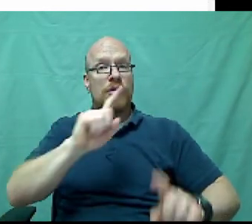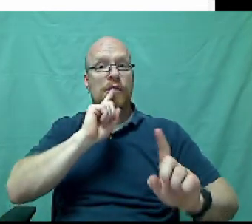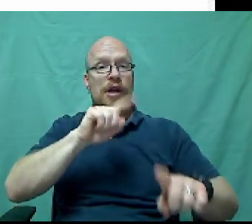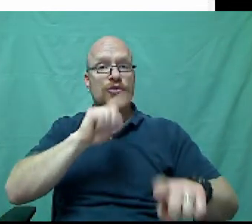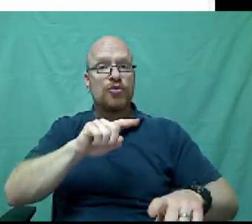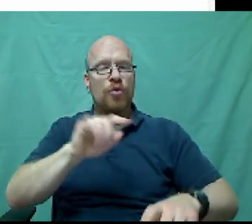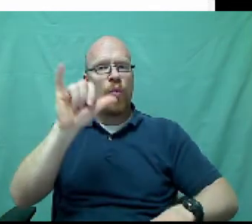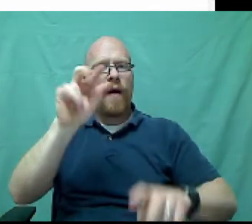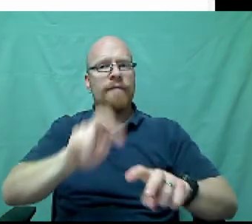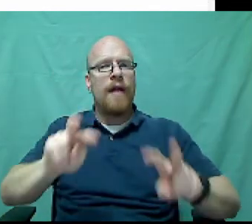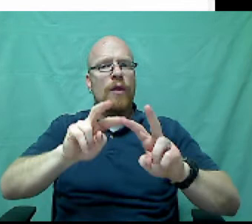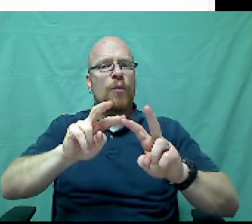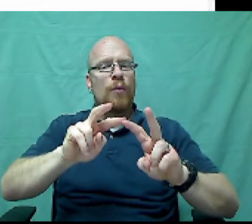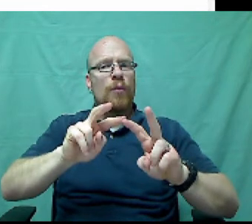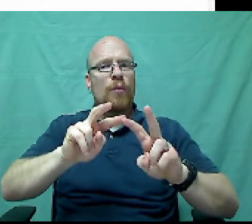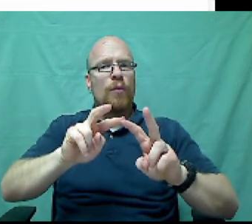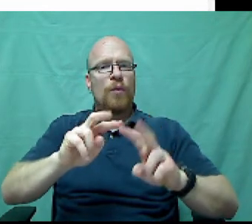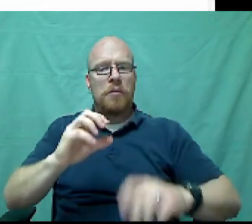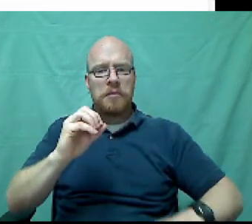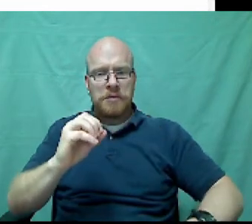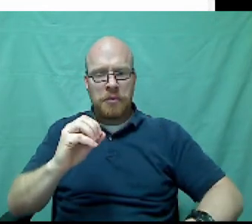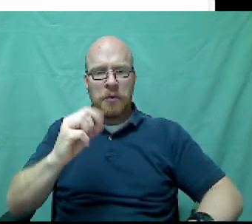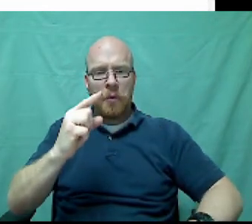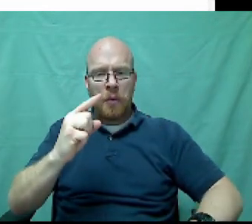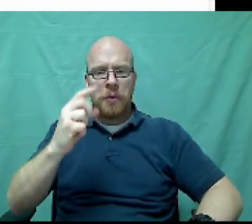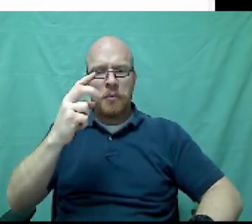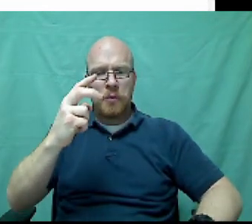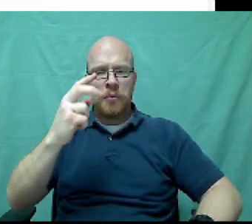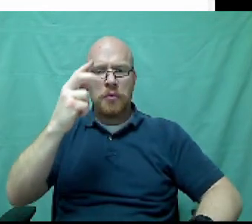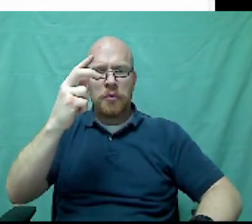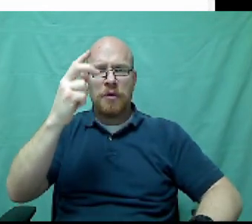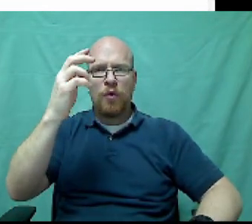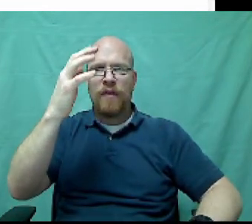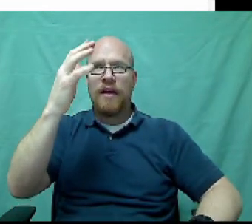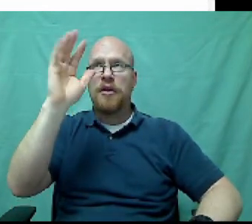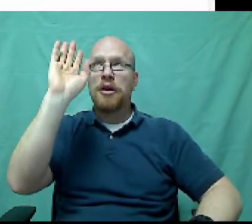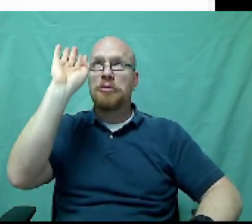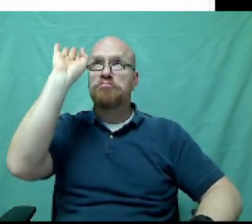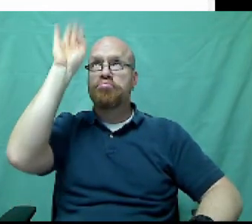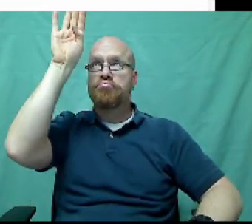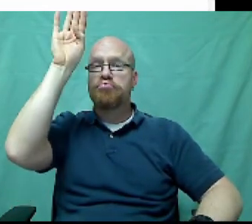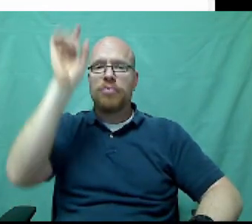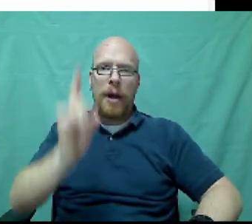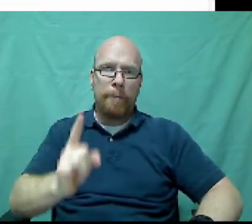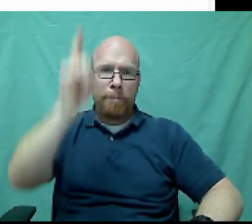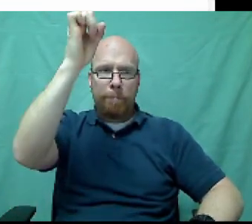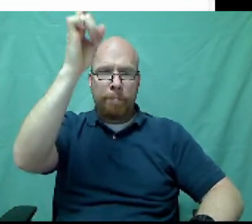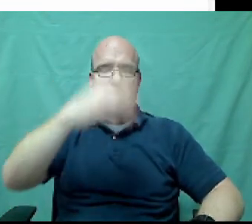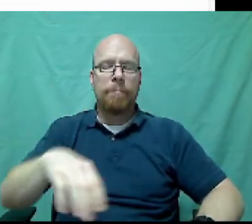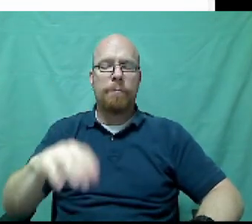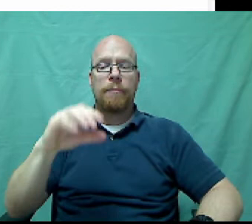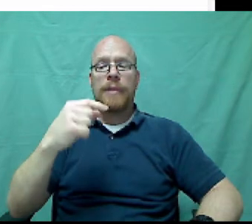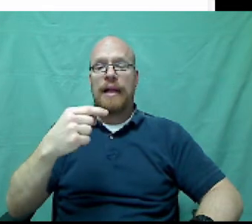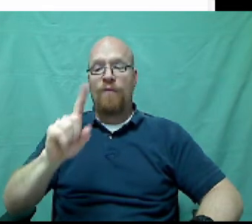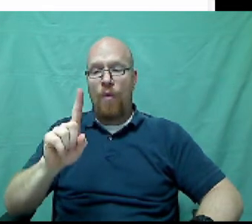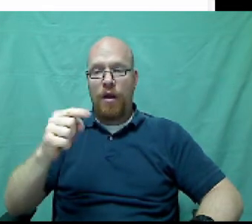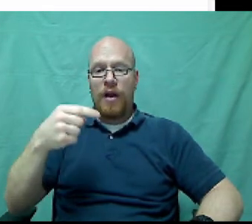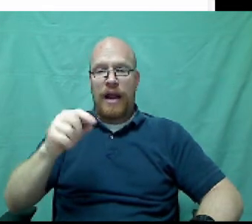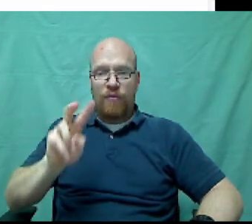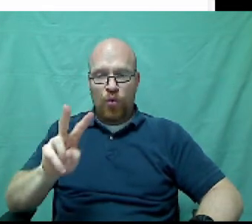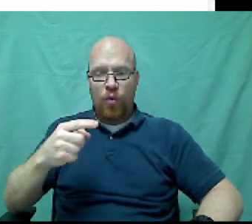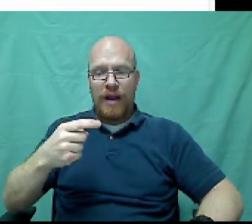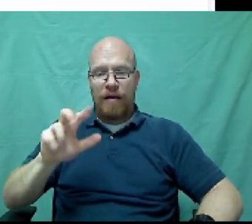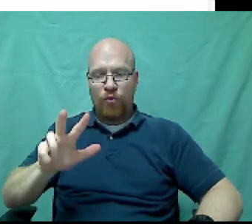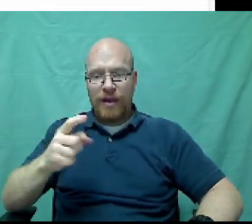range, the outputs, the y values, the answers, you'll say 1, 2, 3, 4, 5, all the way up. And then -1,